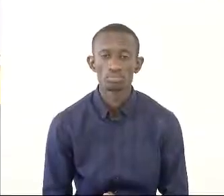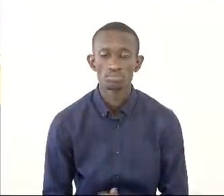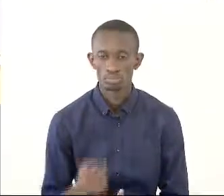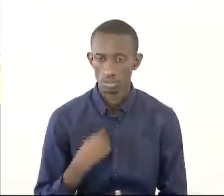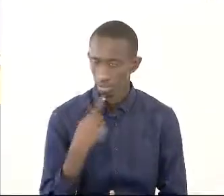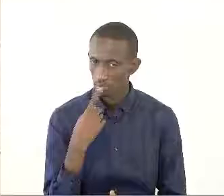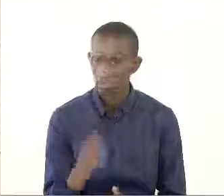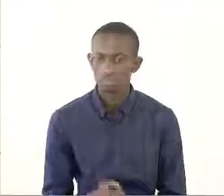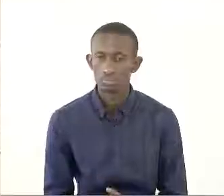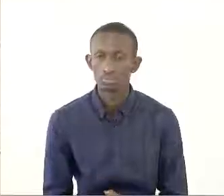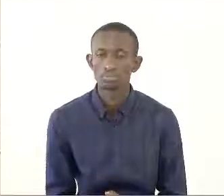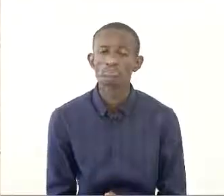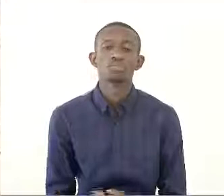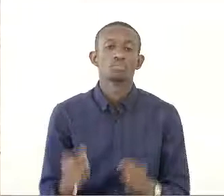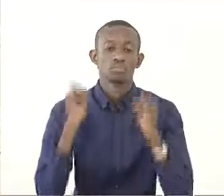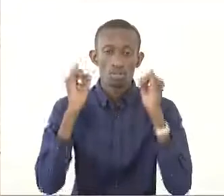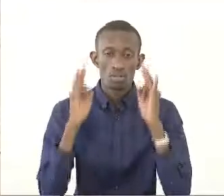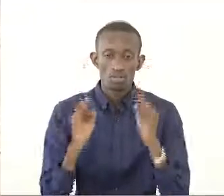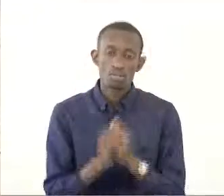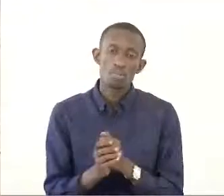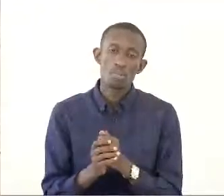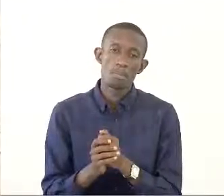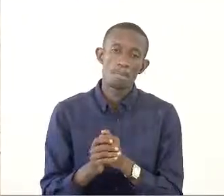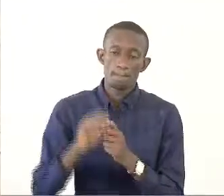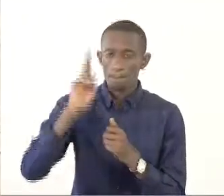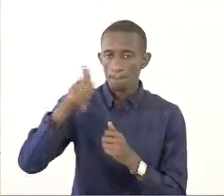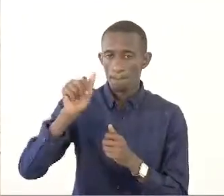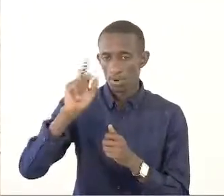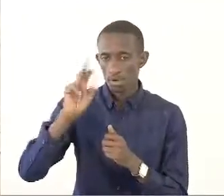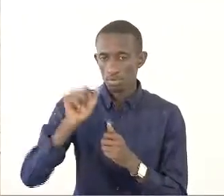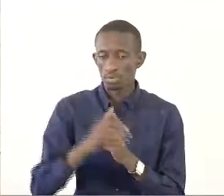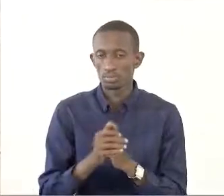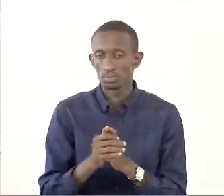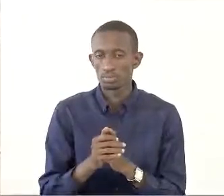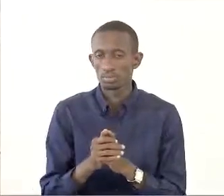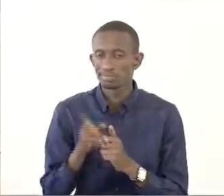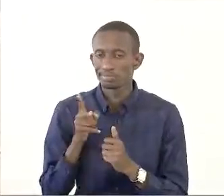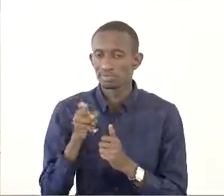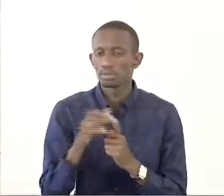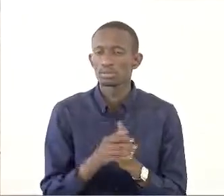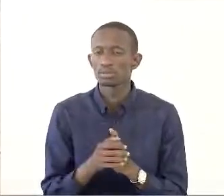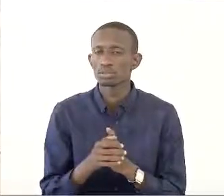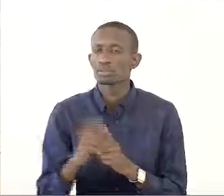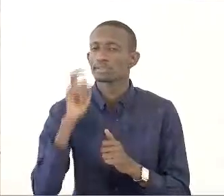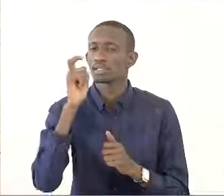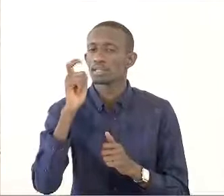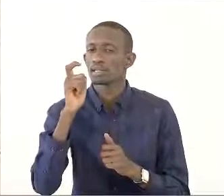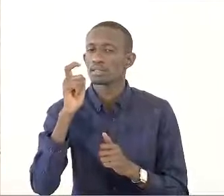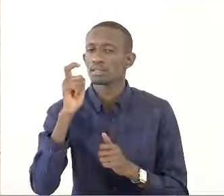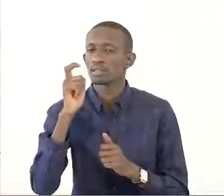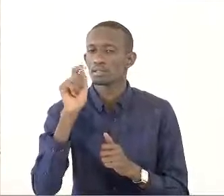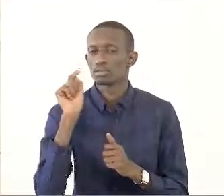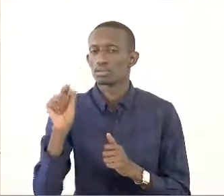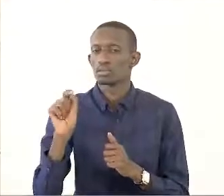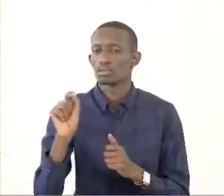told you if the parabola cuts the x-axis at 2